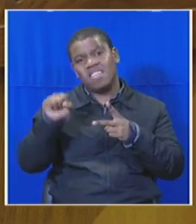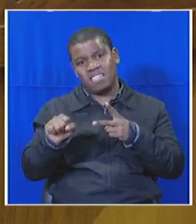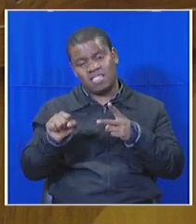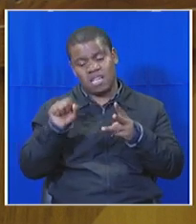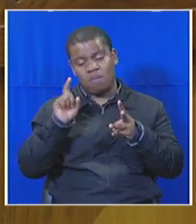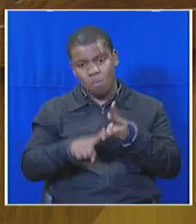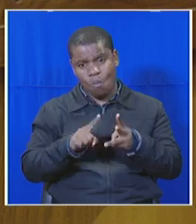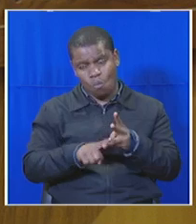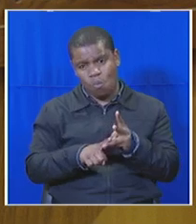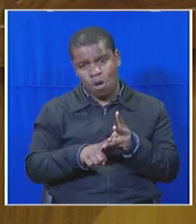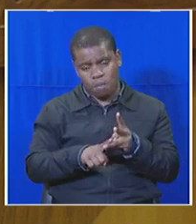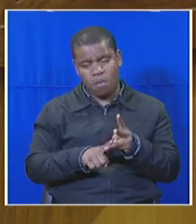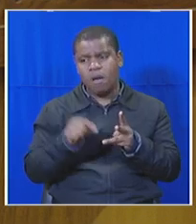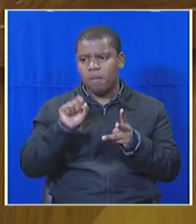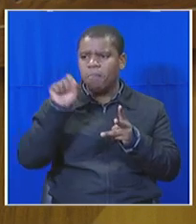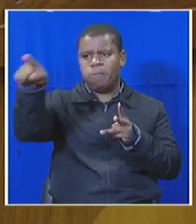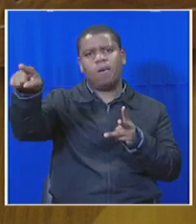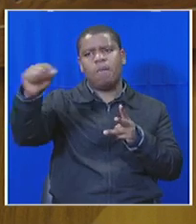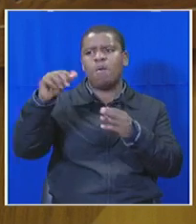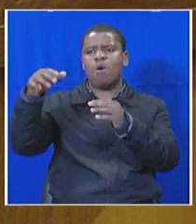delivery to the control room.